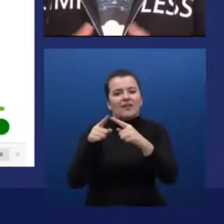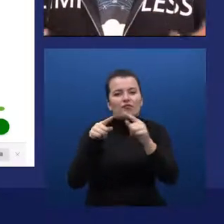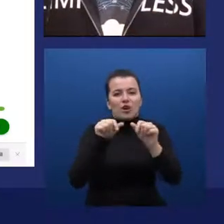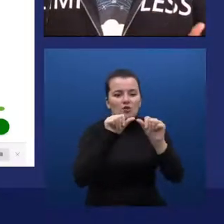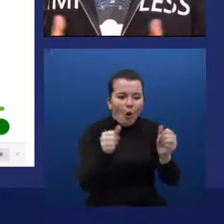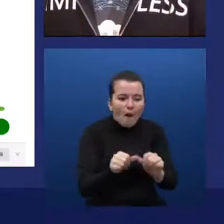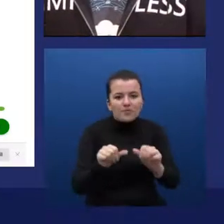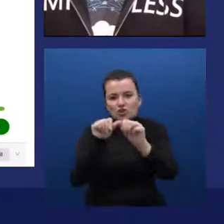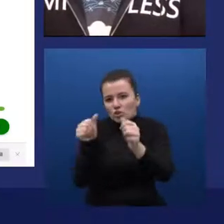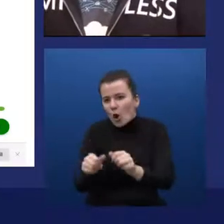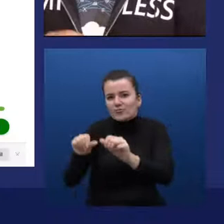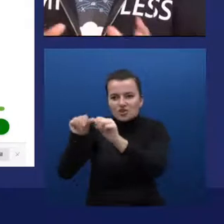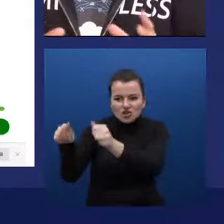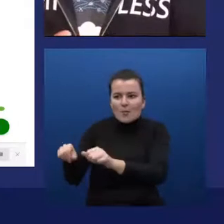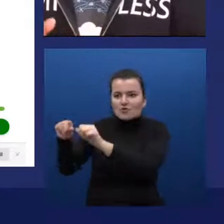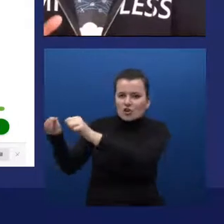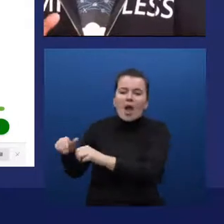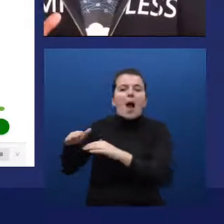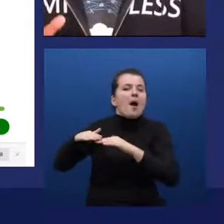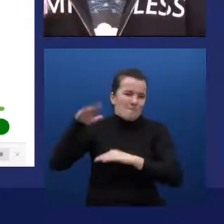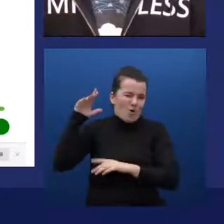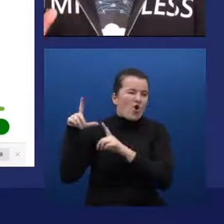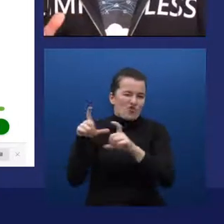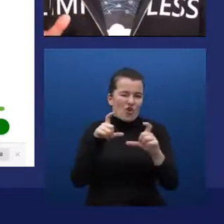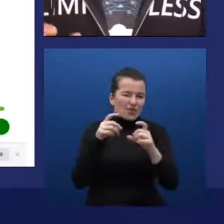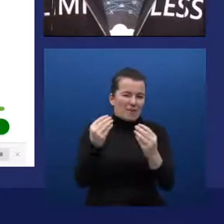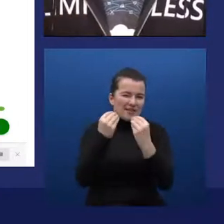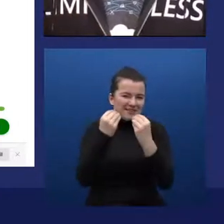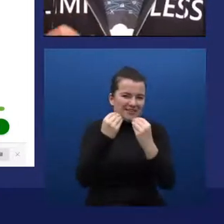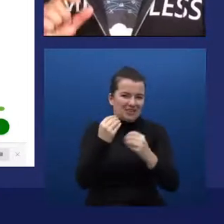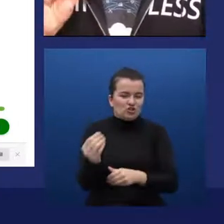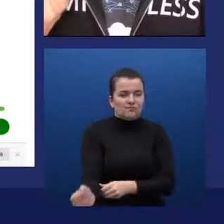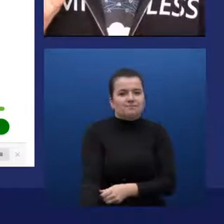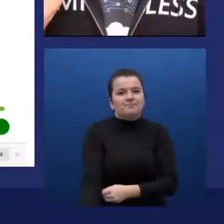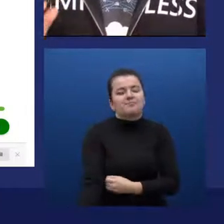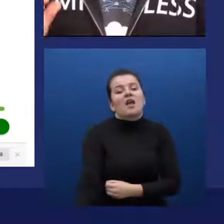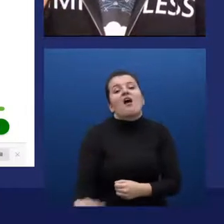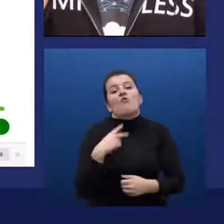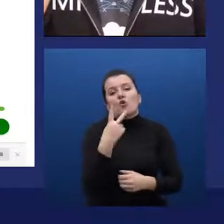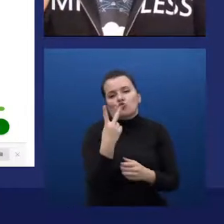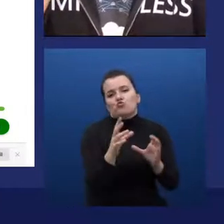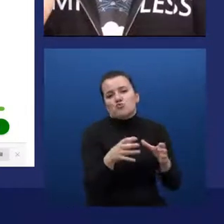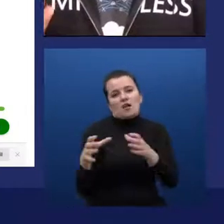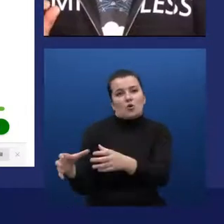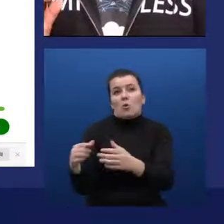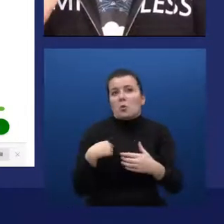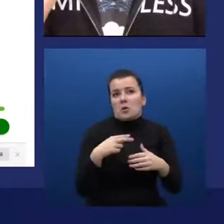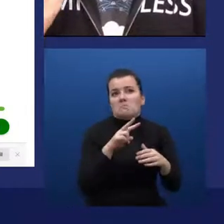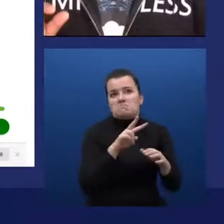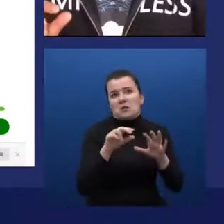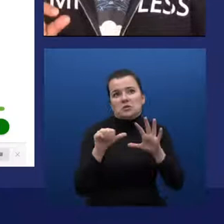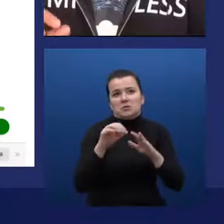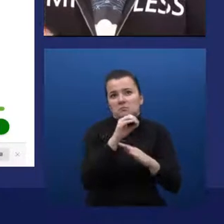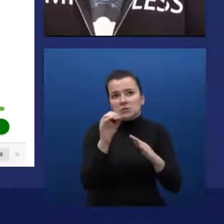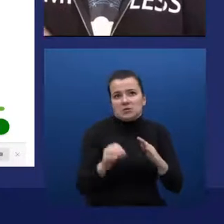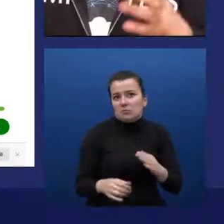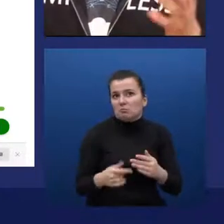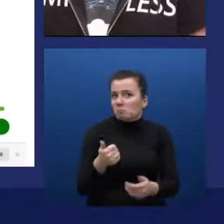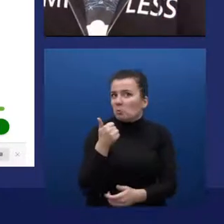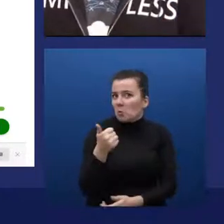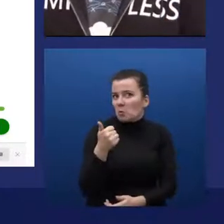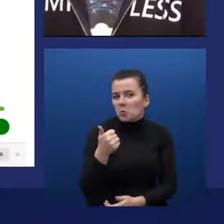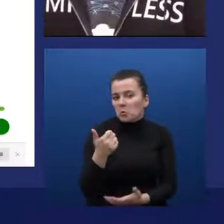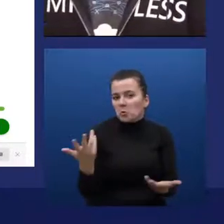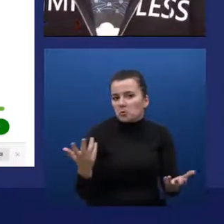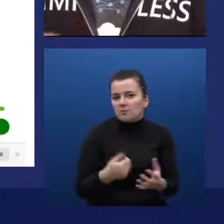effect. I know with the drone solution, we were hovering around the 70% mark, which was enough in terms of regulatory that was required